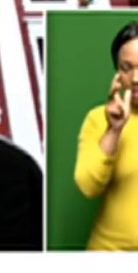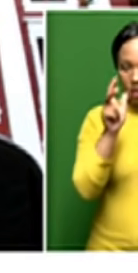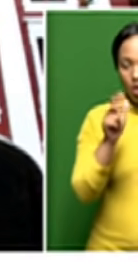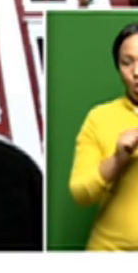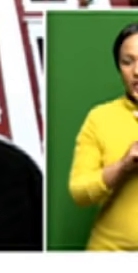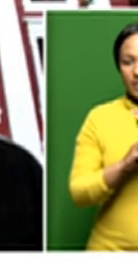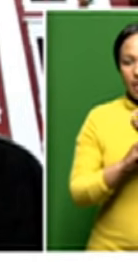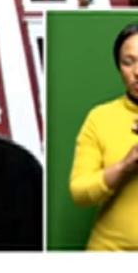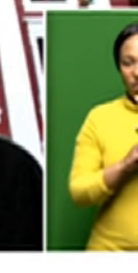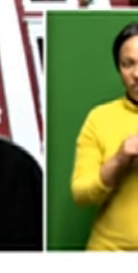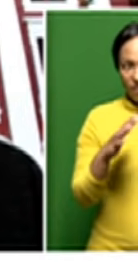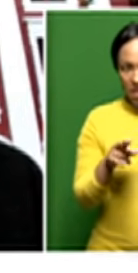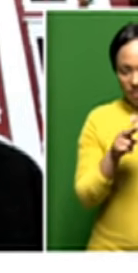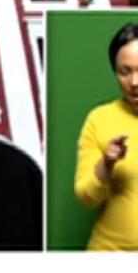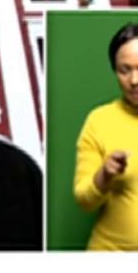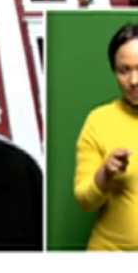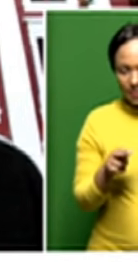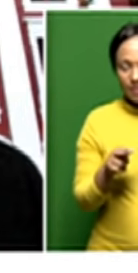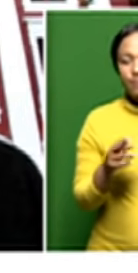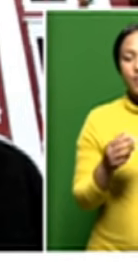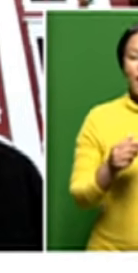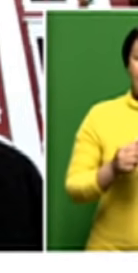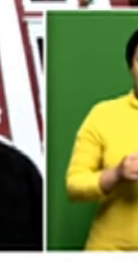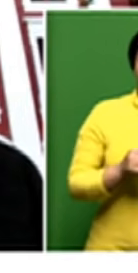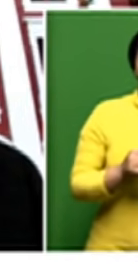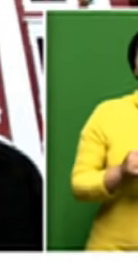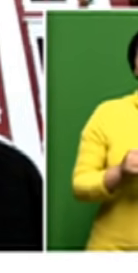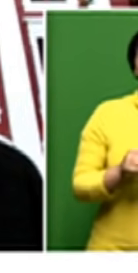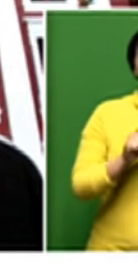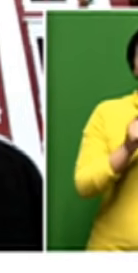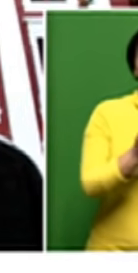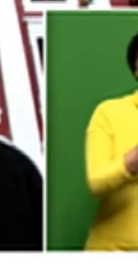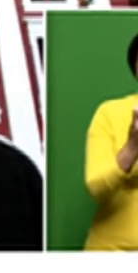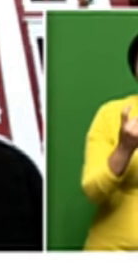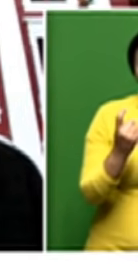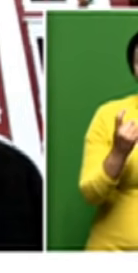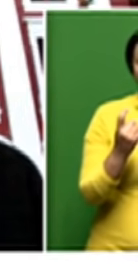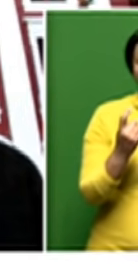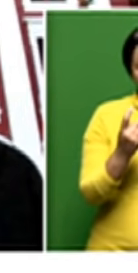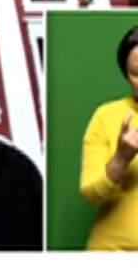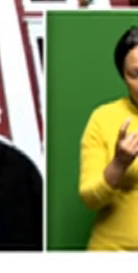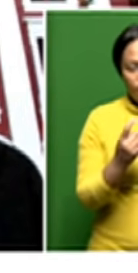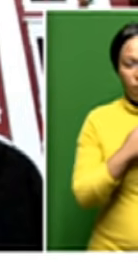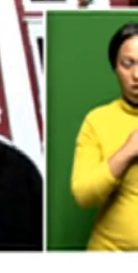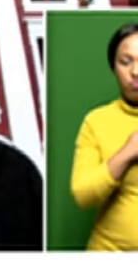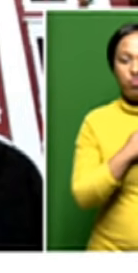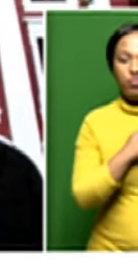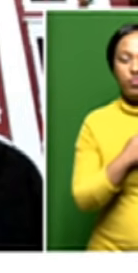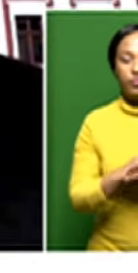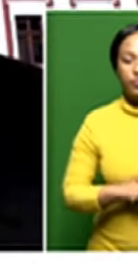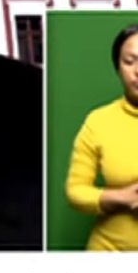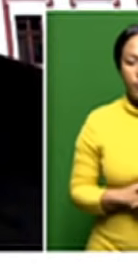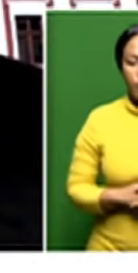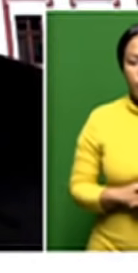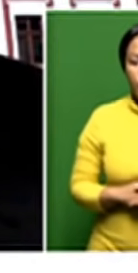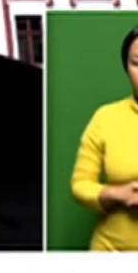of reference and also the other key role players that will be called to come and account in front of that committee. There's also